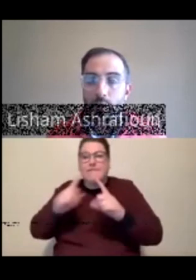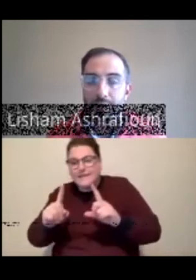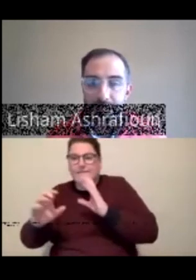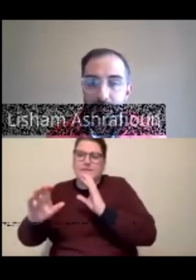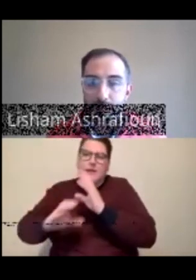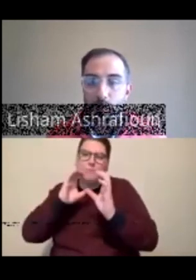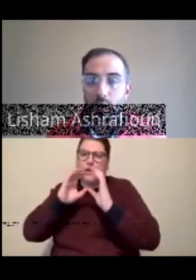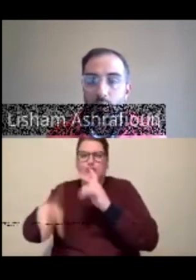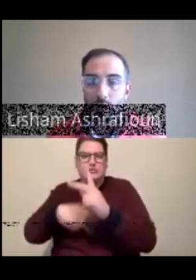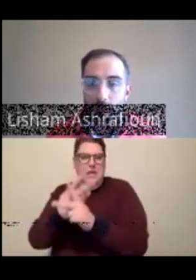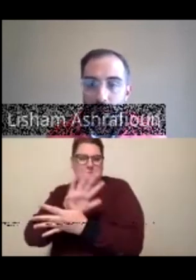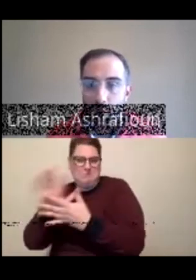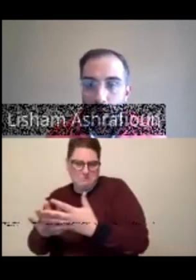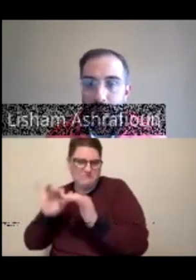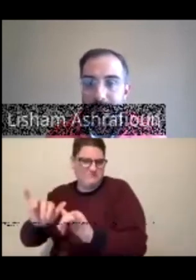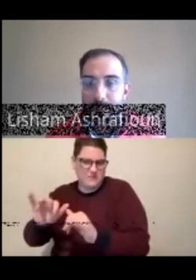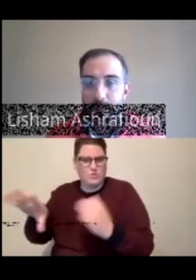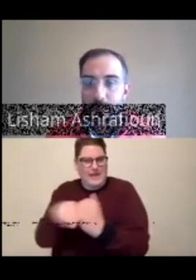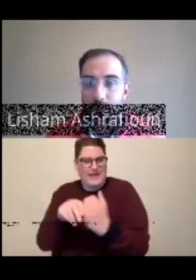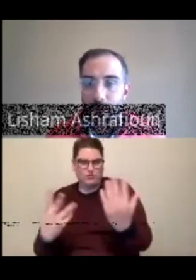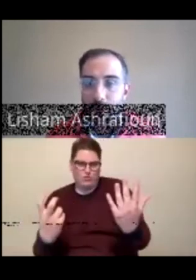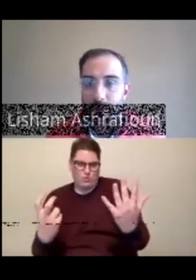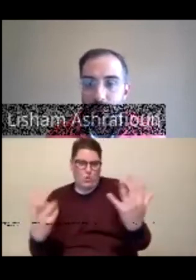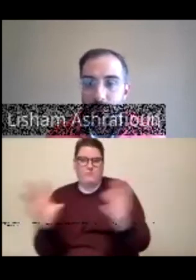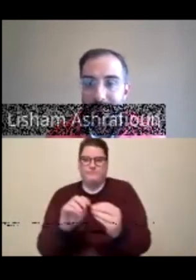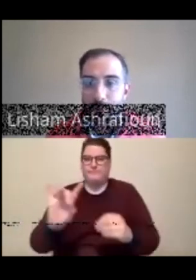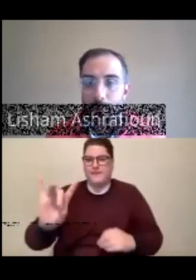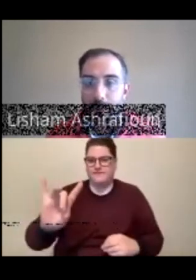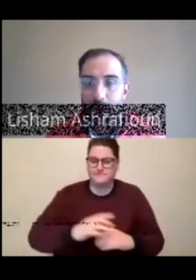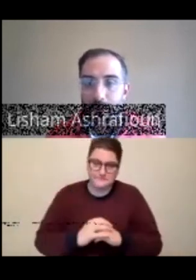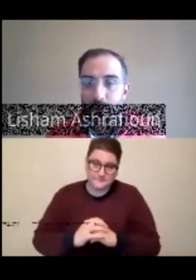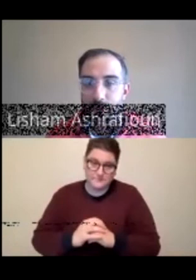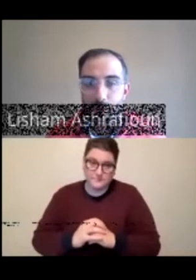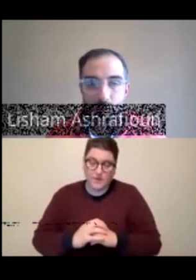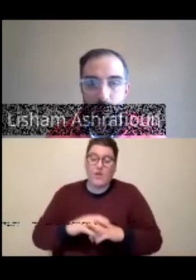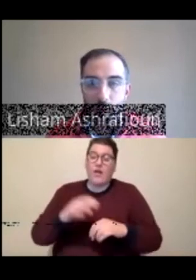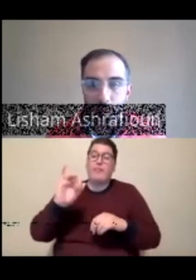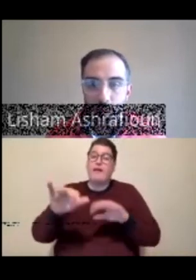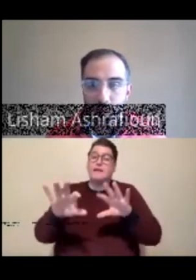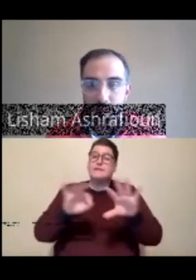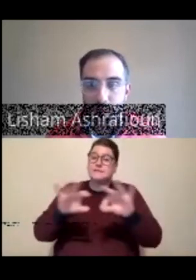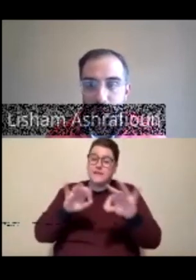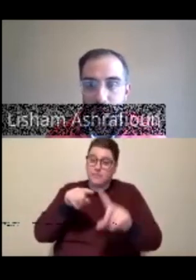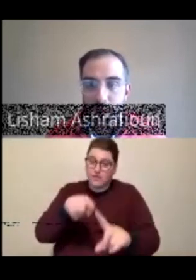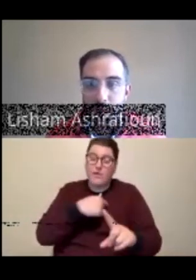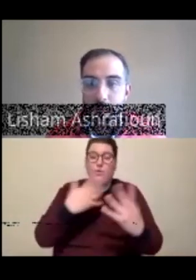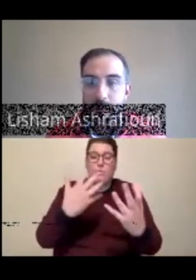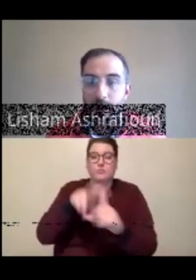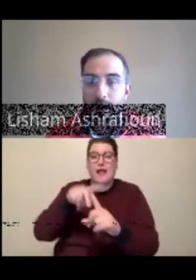Now, with this study, we're looking forward to seeing this with the sample beyond just those with an opioid use